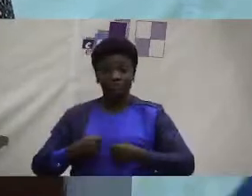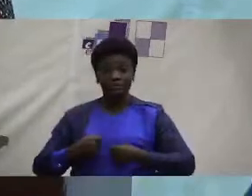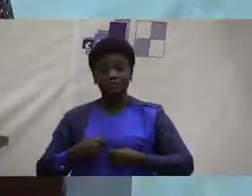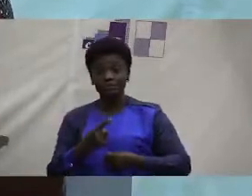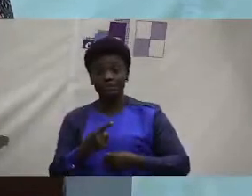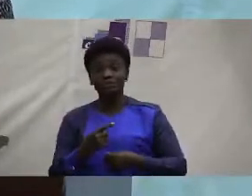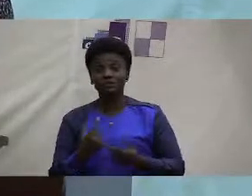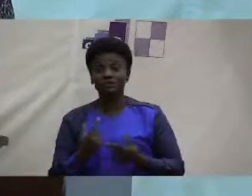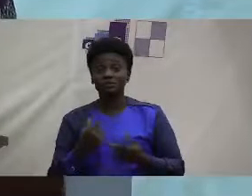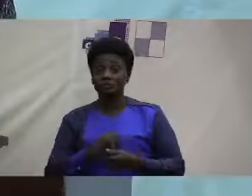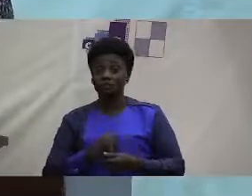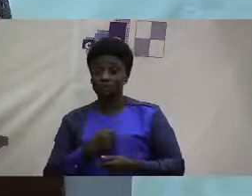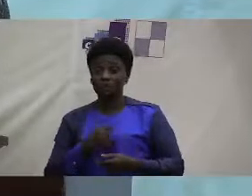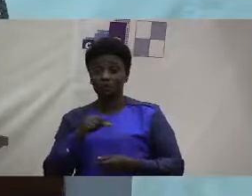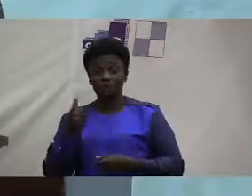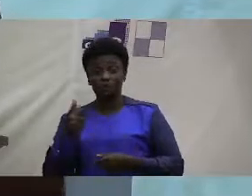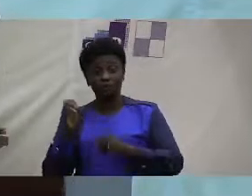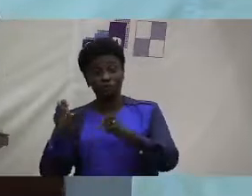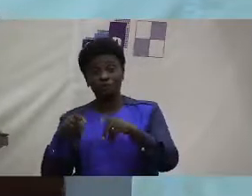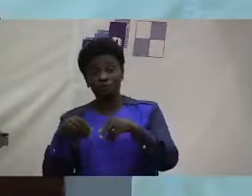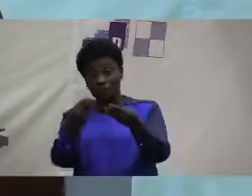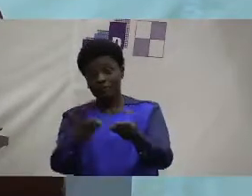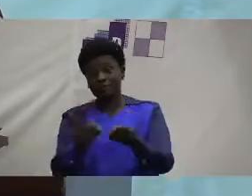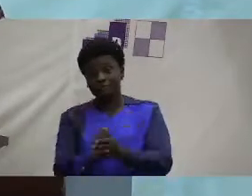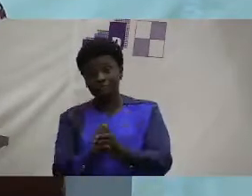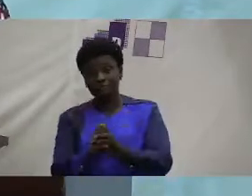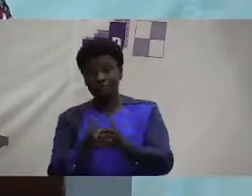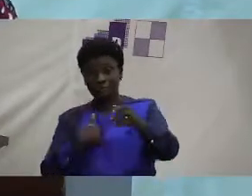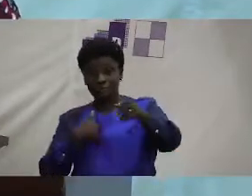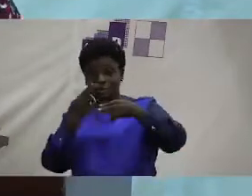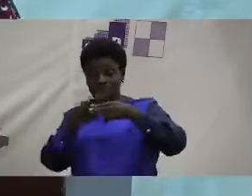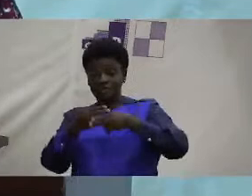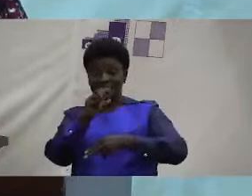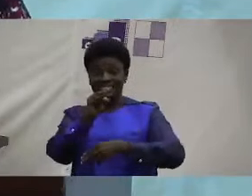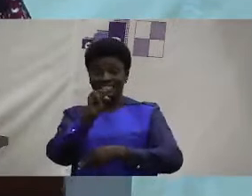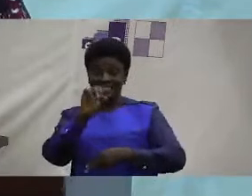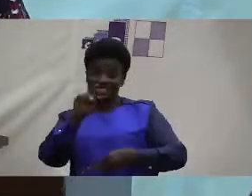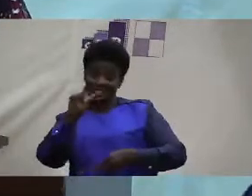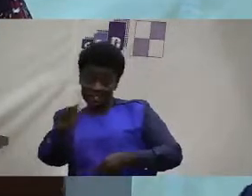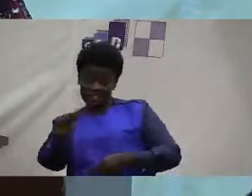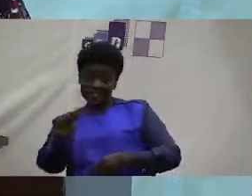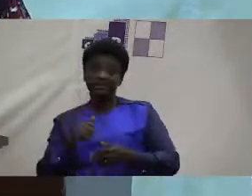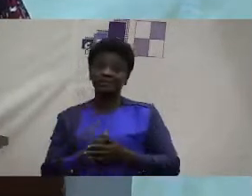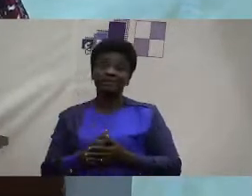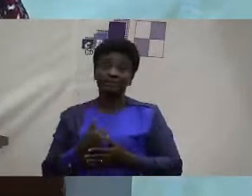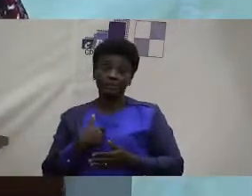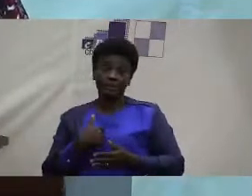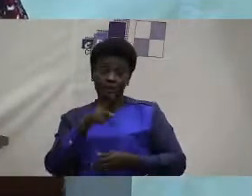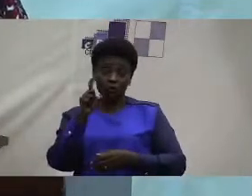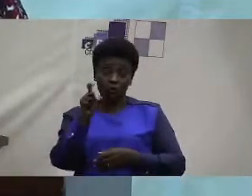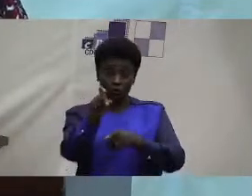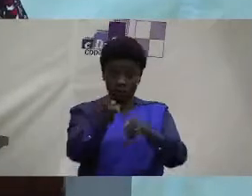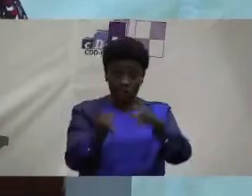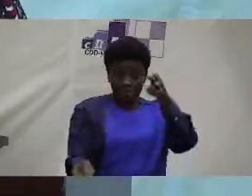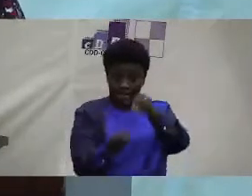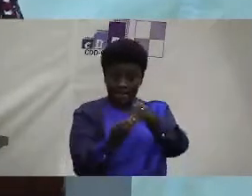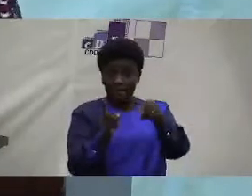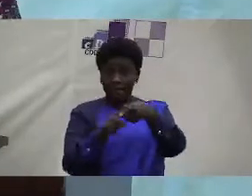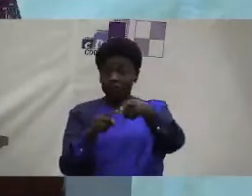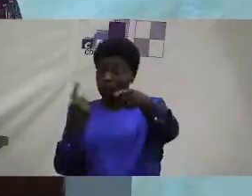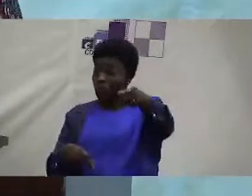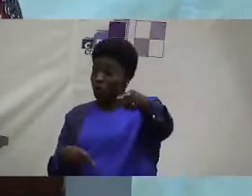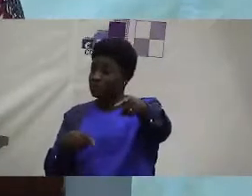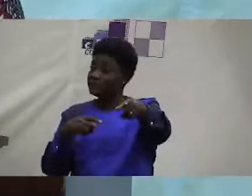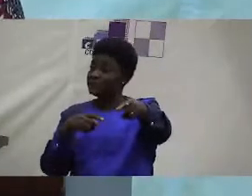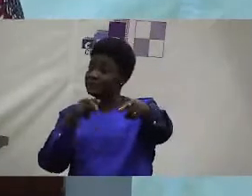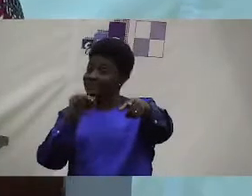this up. I'm sorry, I'll give you another opportunity. My name is Sika Antobre. So my question will be a continuation of what